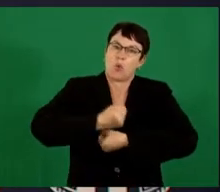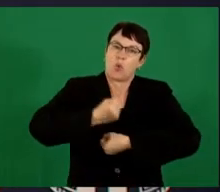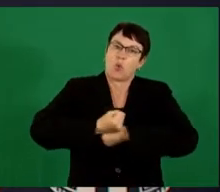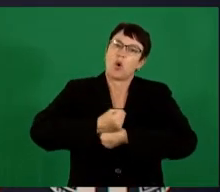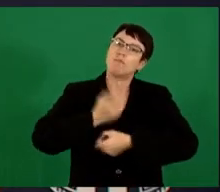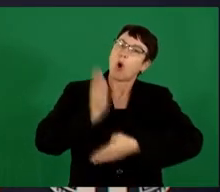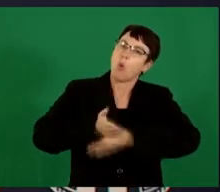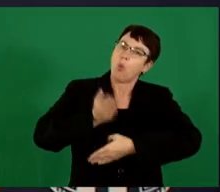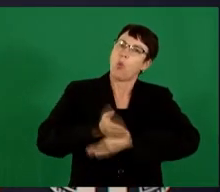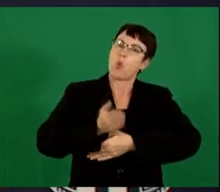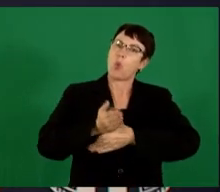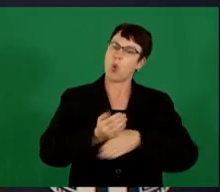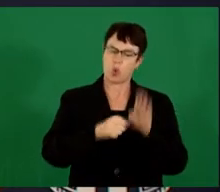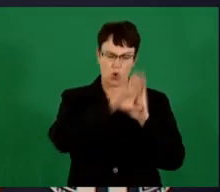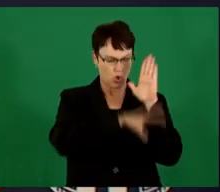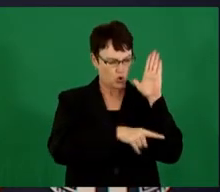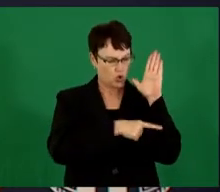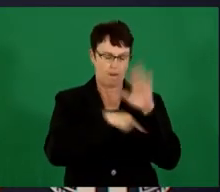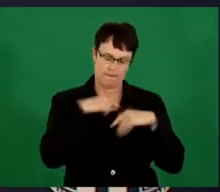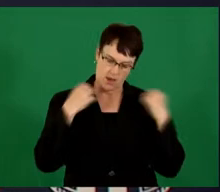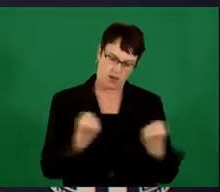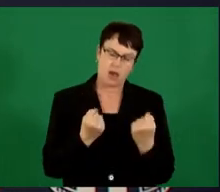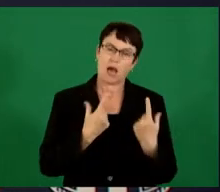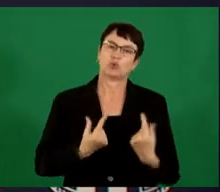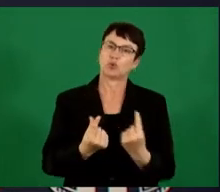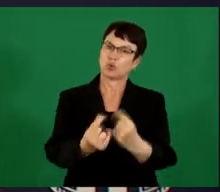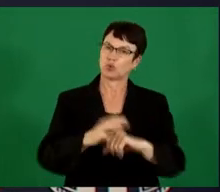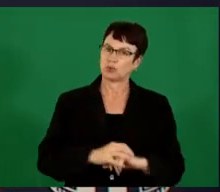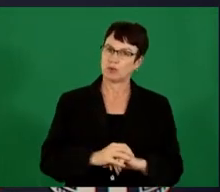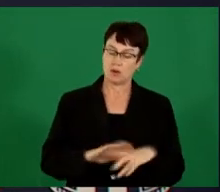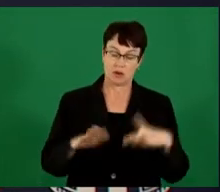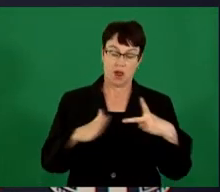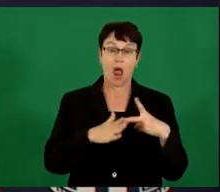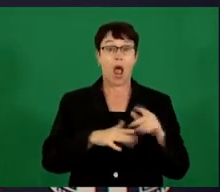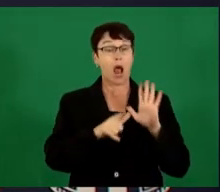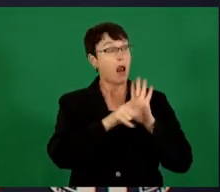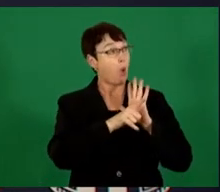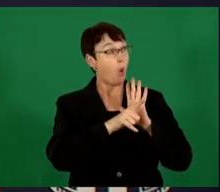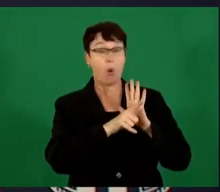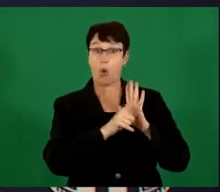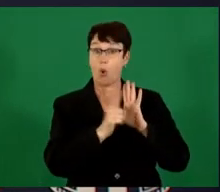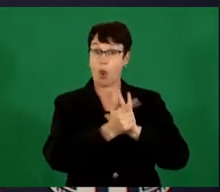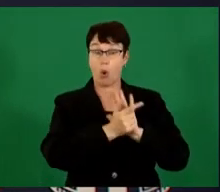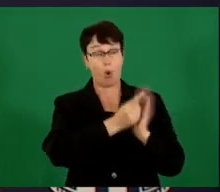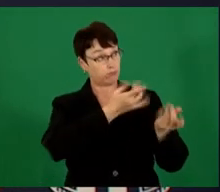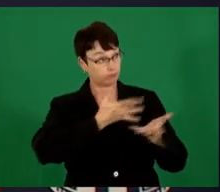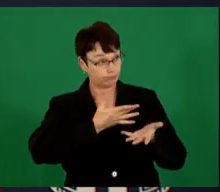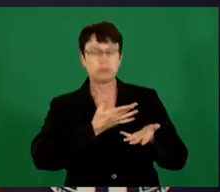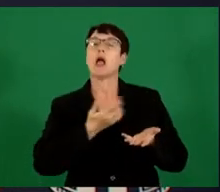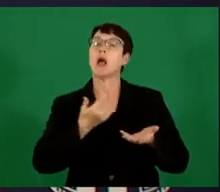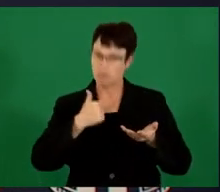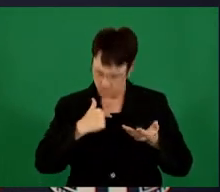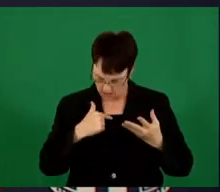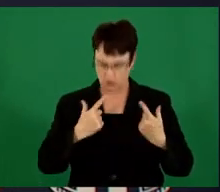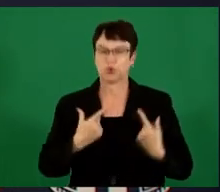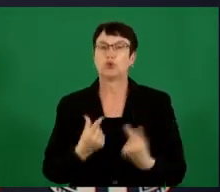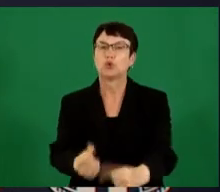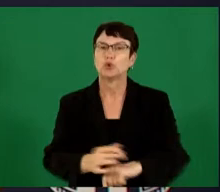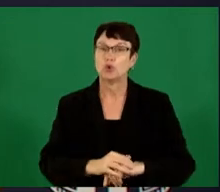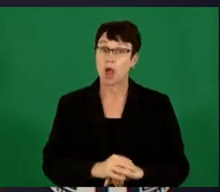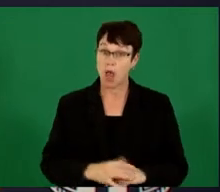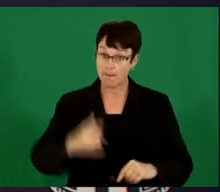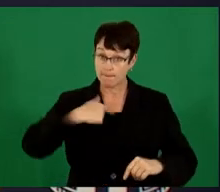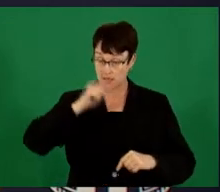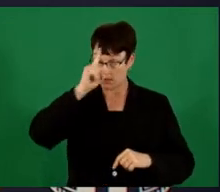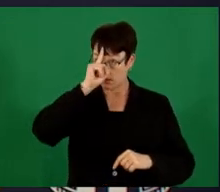of the constitution. We are implementers of legislation. We are not the legislators. If the people of this